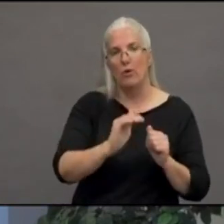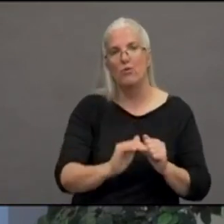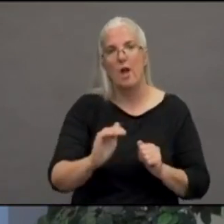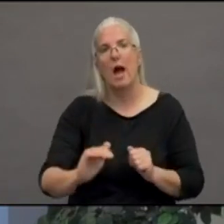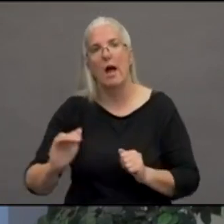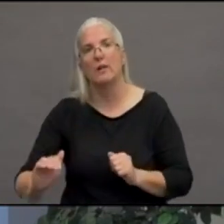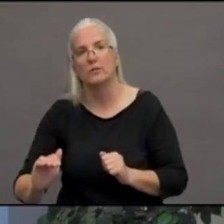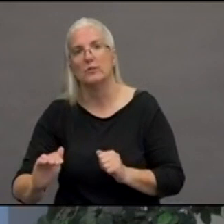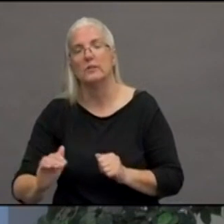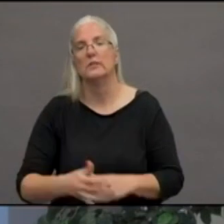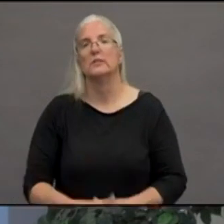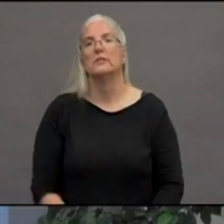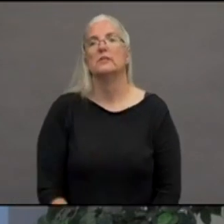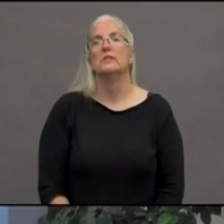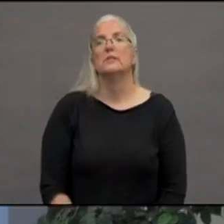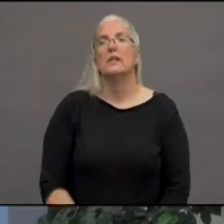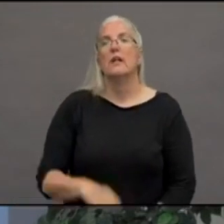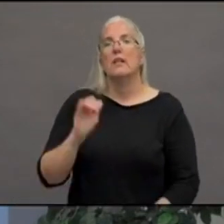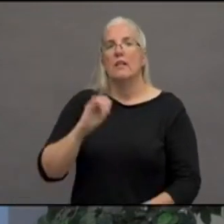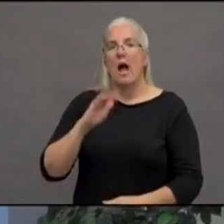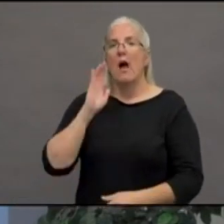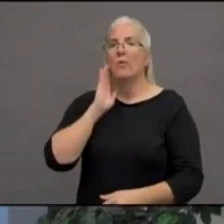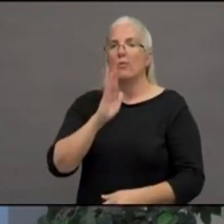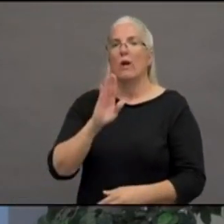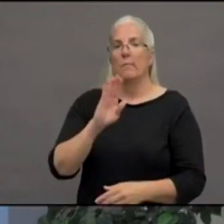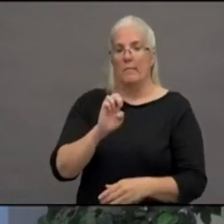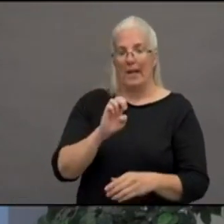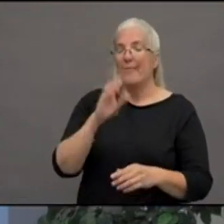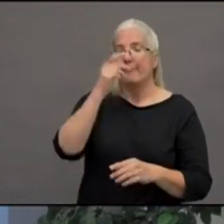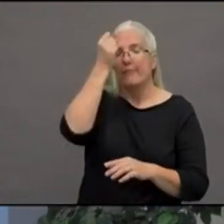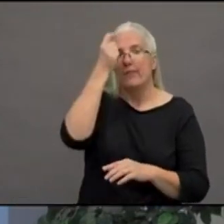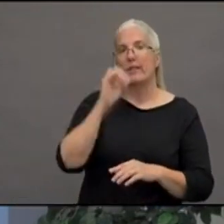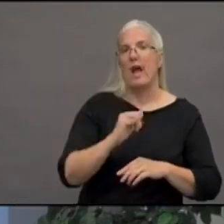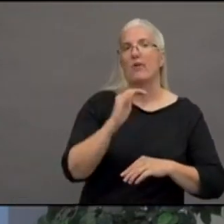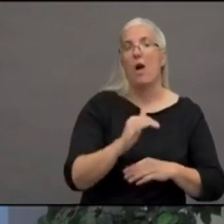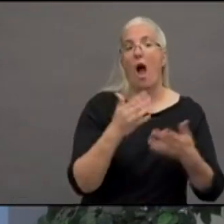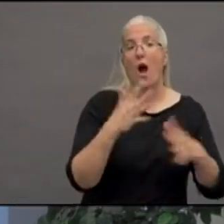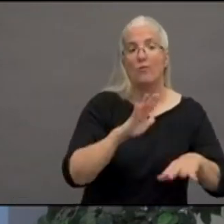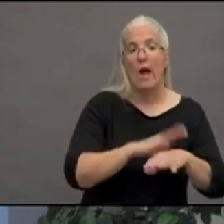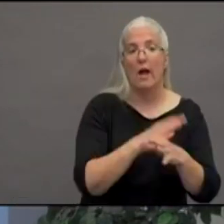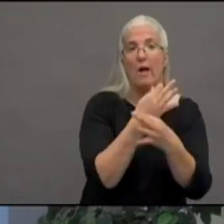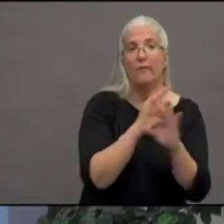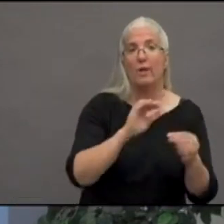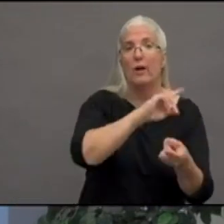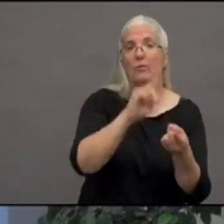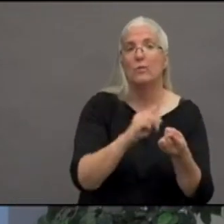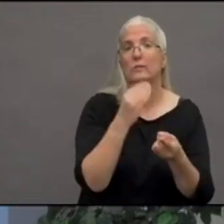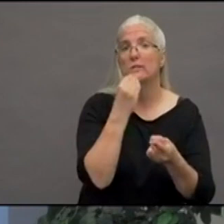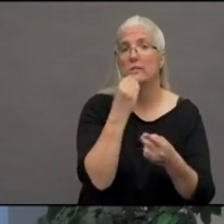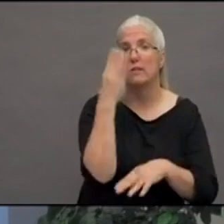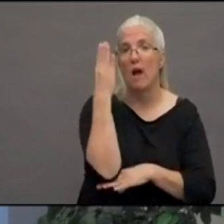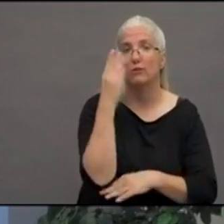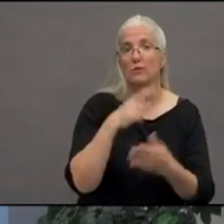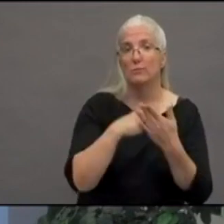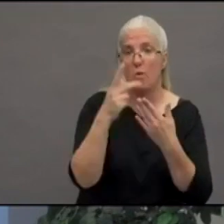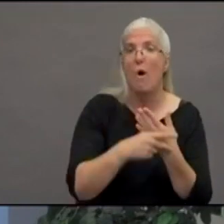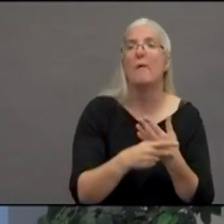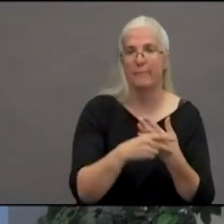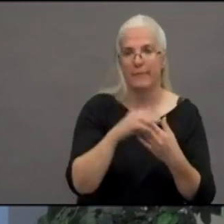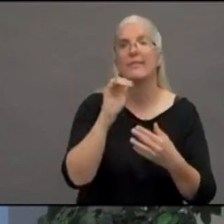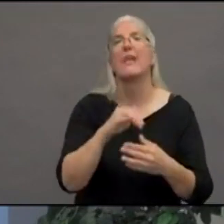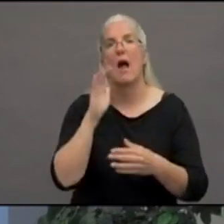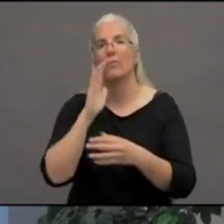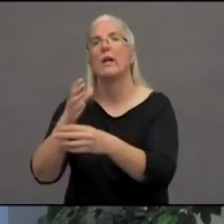free and reduced meal program. So if they were going to school and getting free meals or reduced meals, they now can get this Pandemic EBT